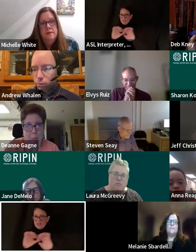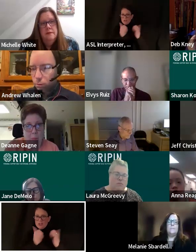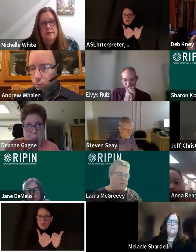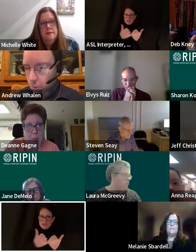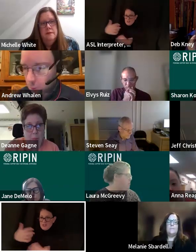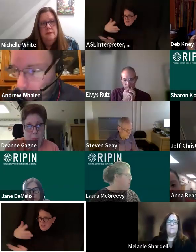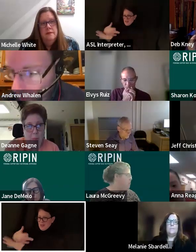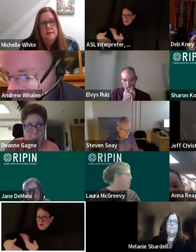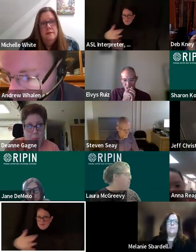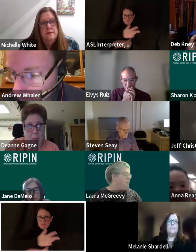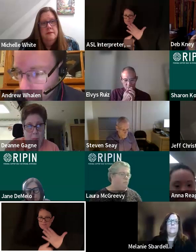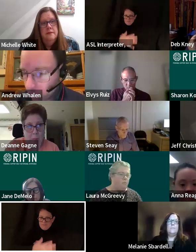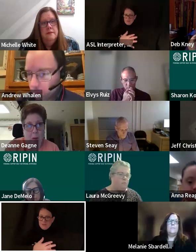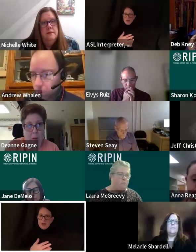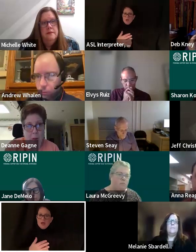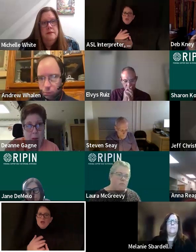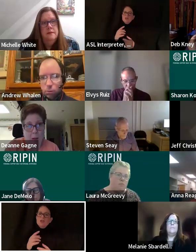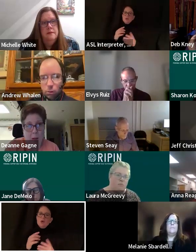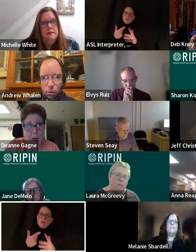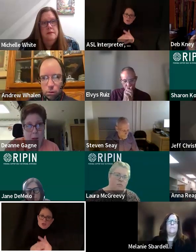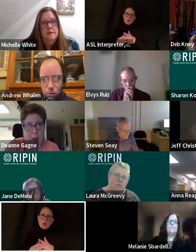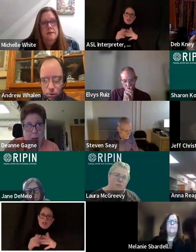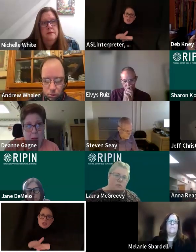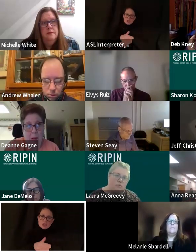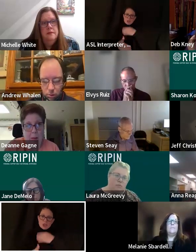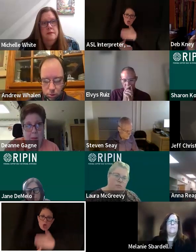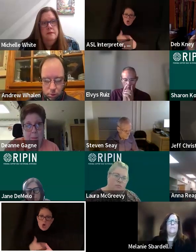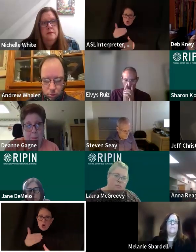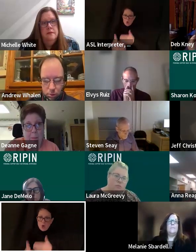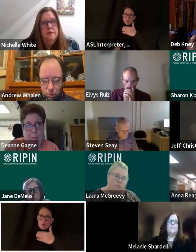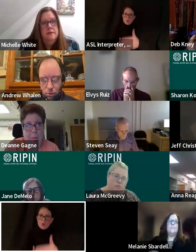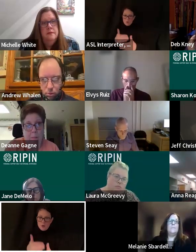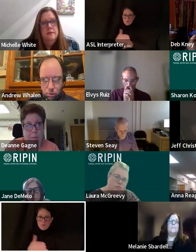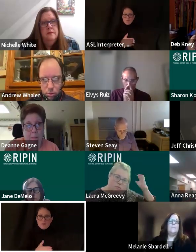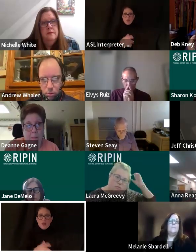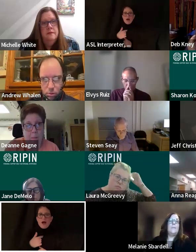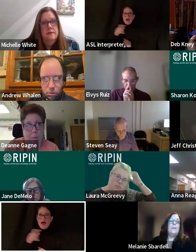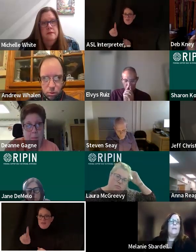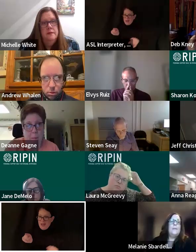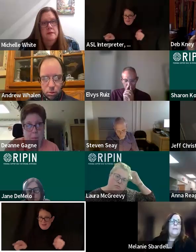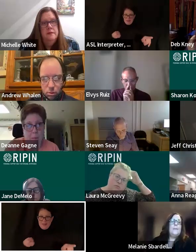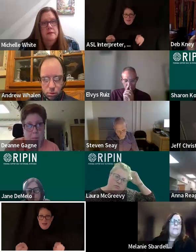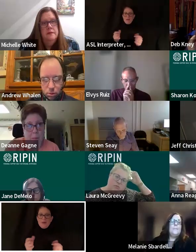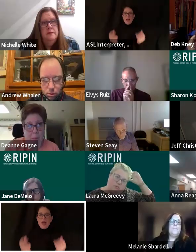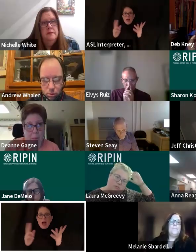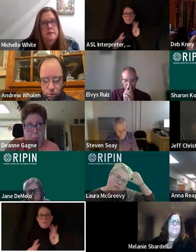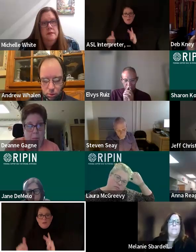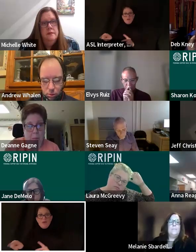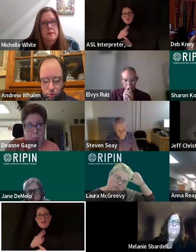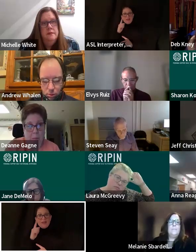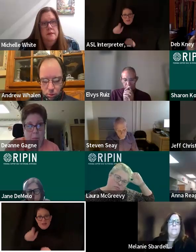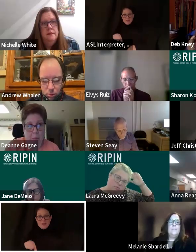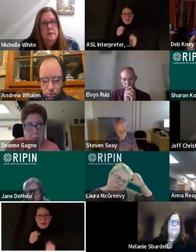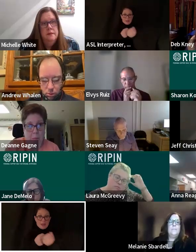now. It's looking upward and perspectives. I have asked them about how many people they think they